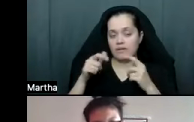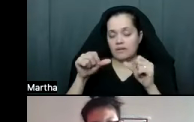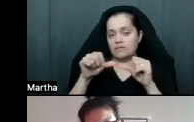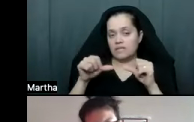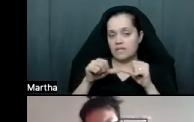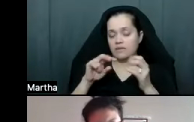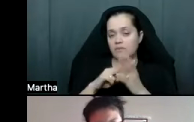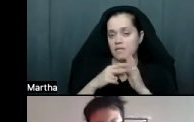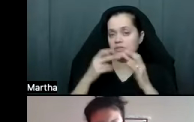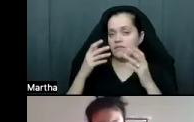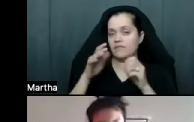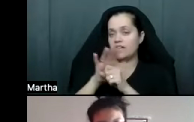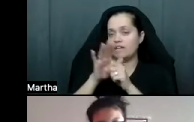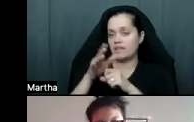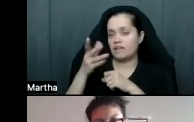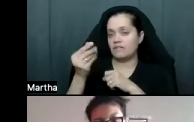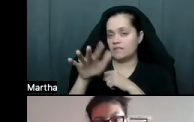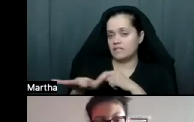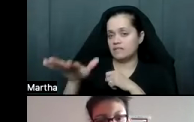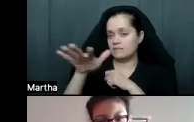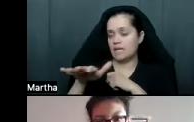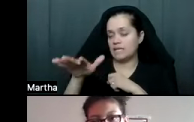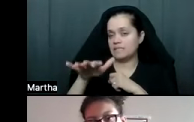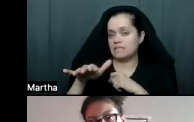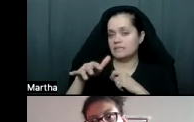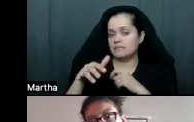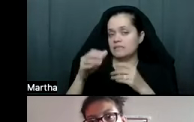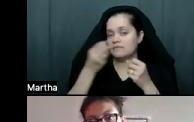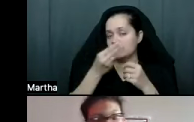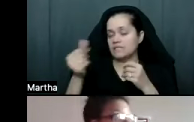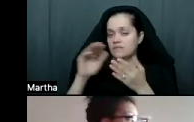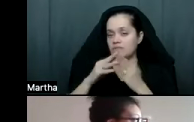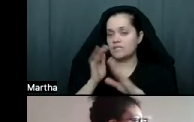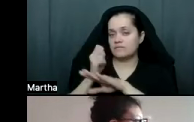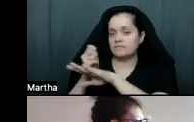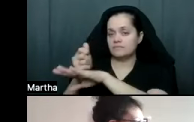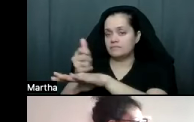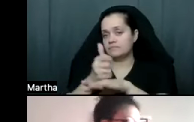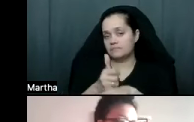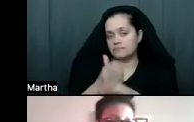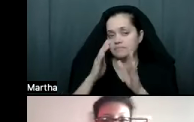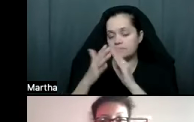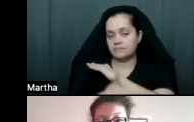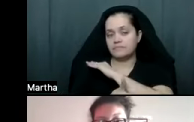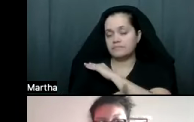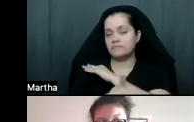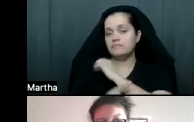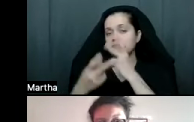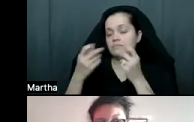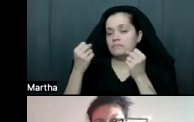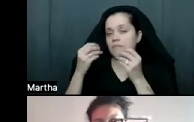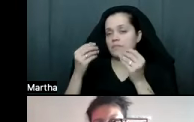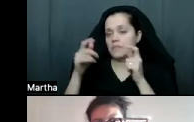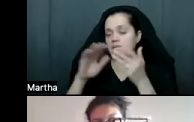enough space to have a number of cities. Little tiny countries, how can you have many big cities? You don't have